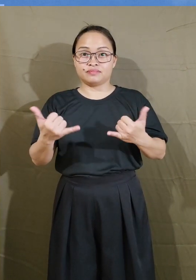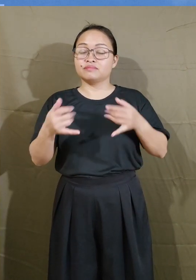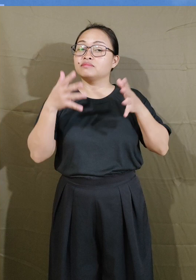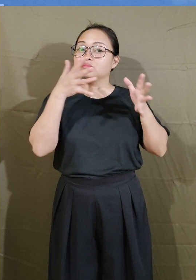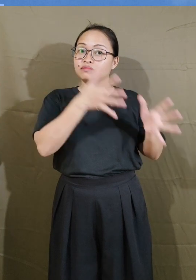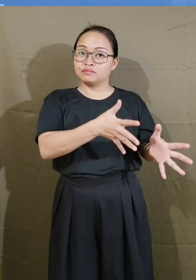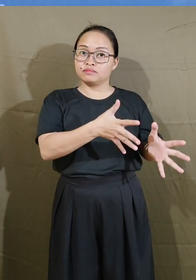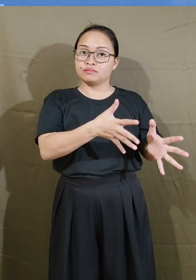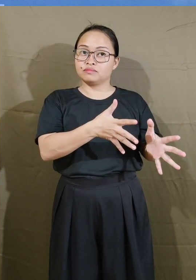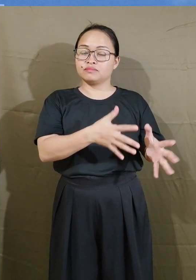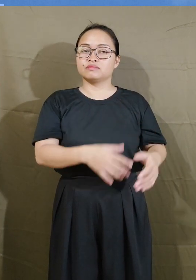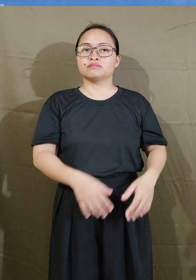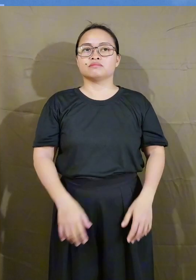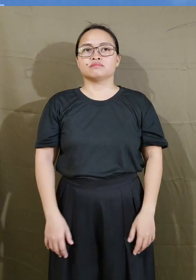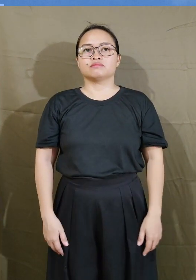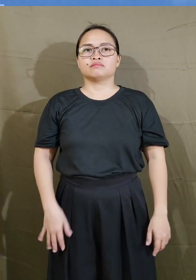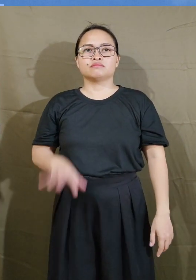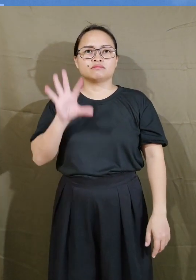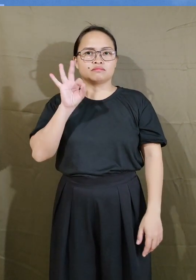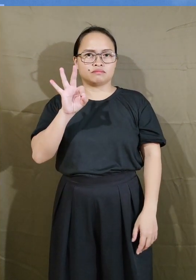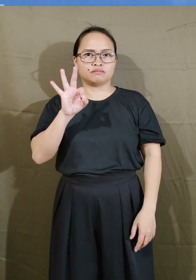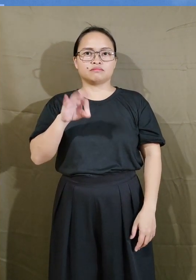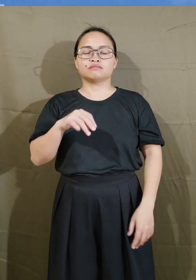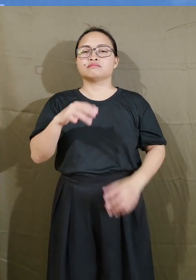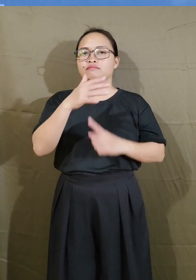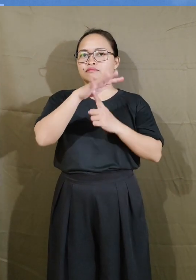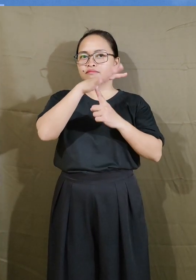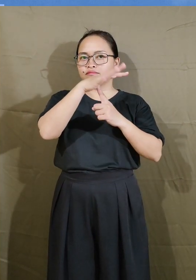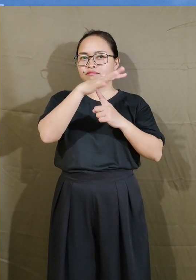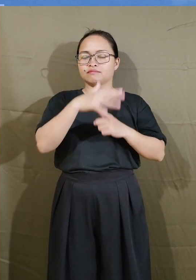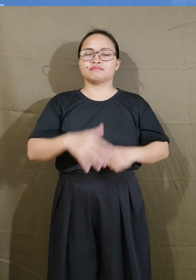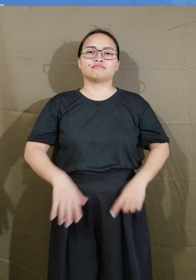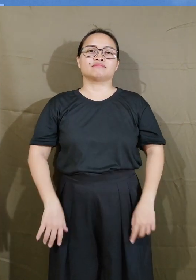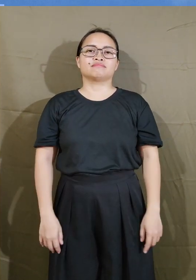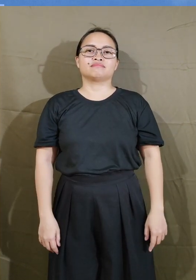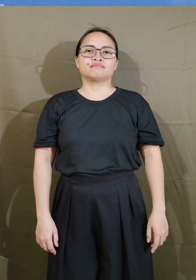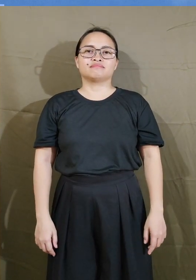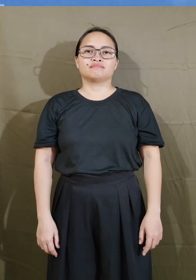Now we are left with 9 helicopters.